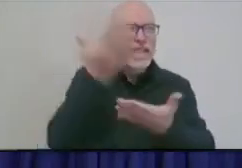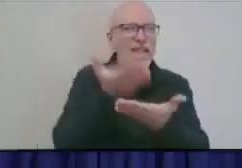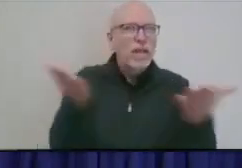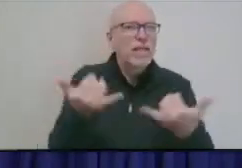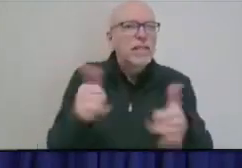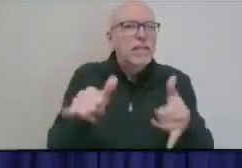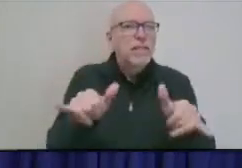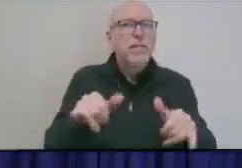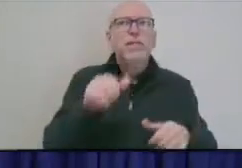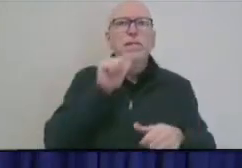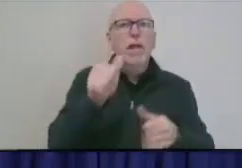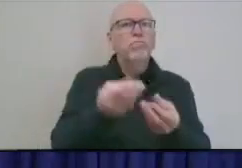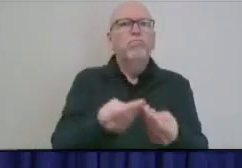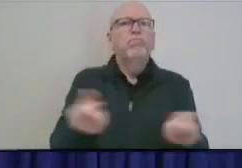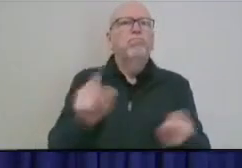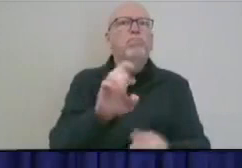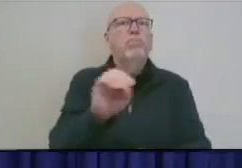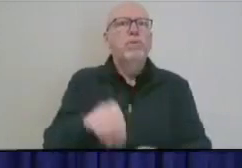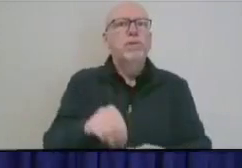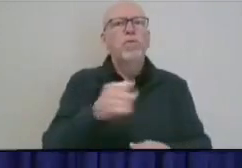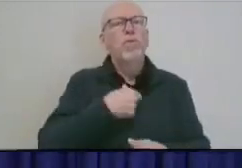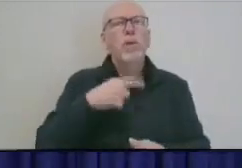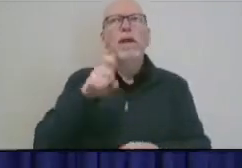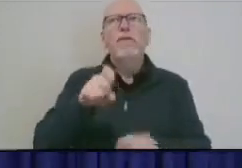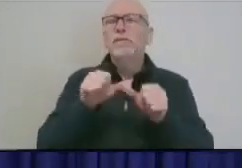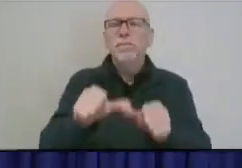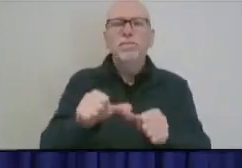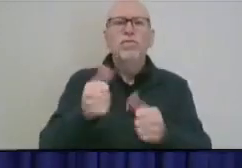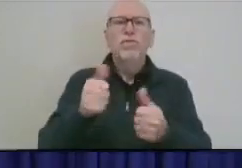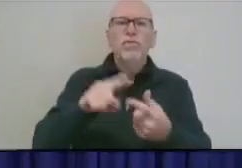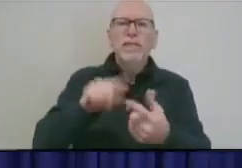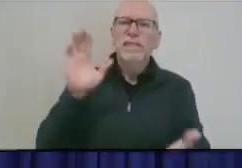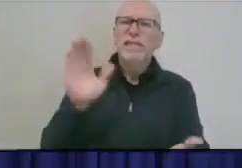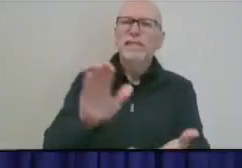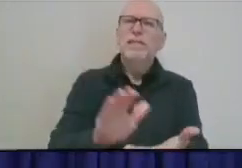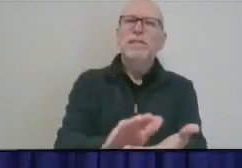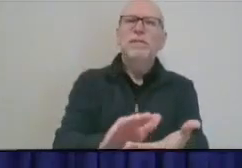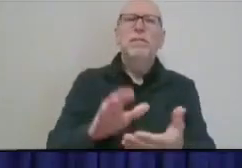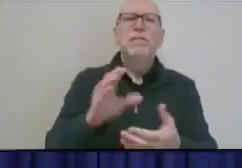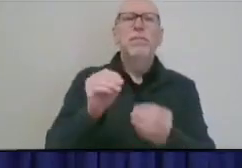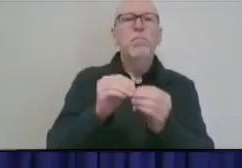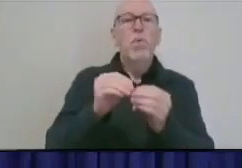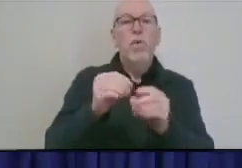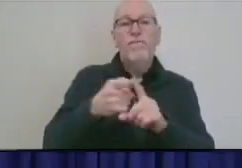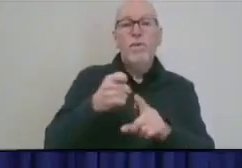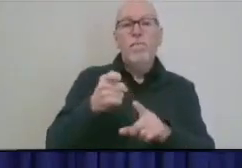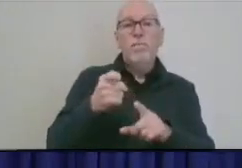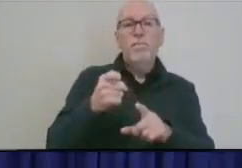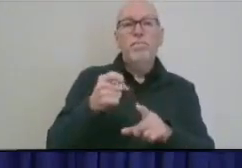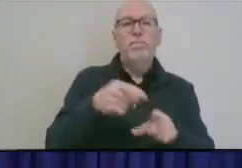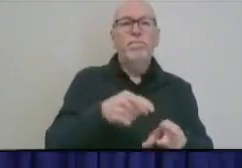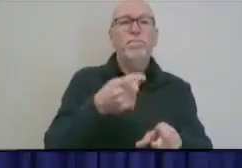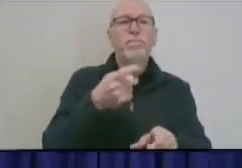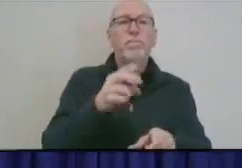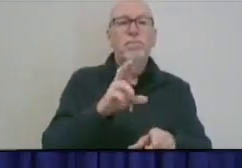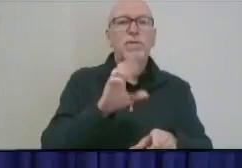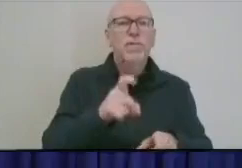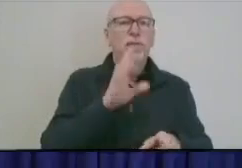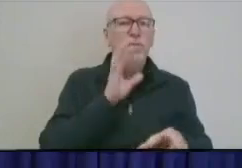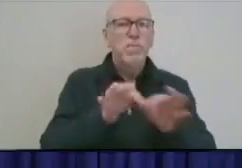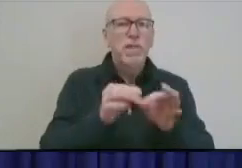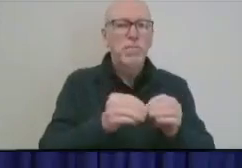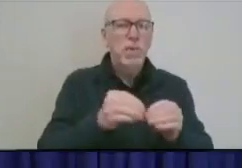prepared to do everything that we can to continue to slow this. And again, more from you on that in just a